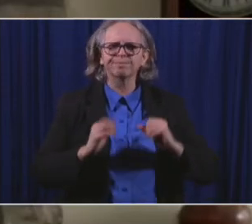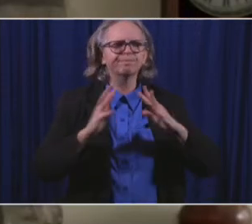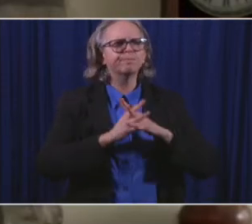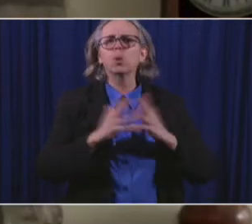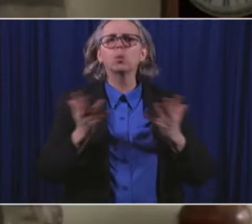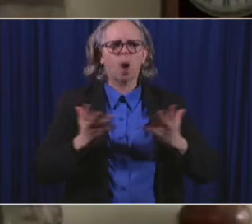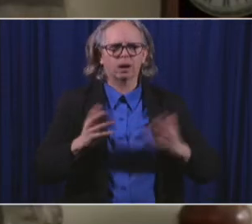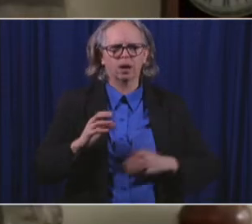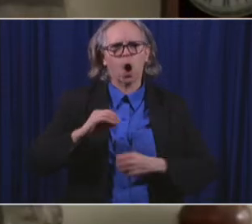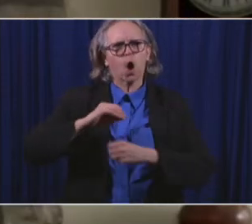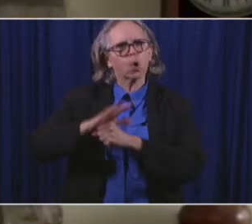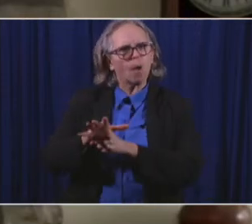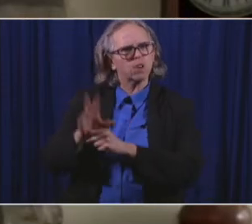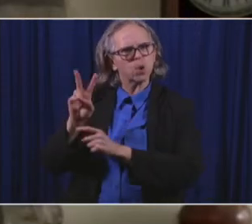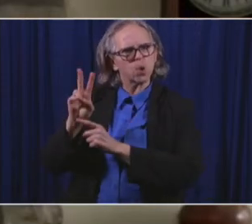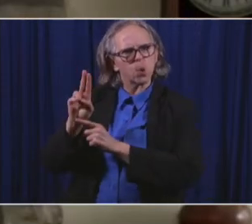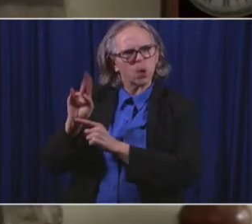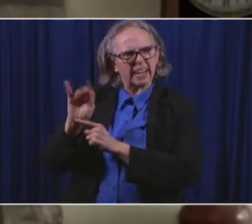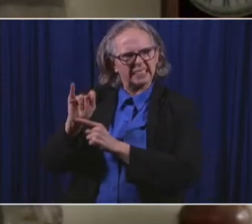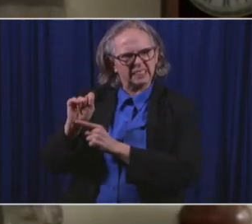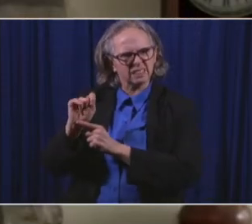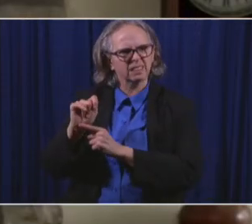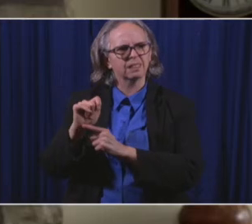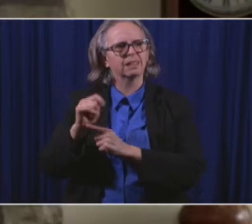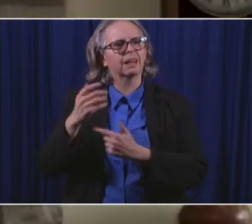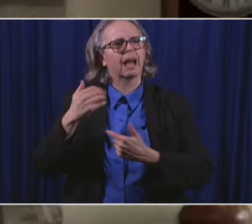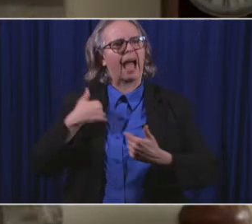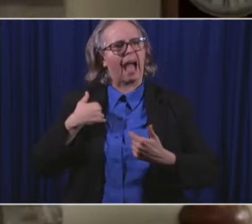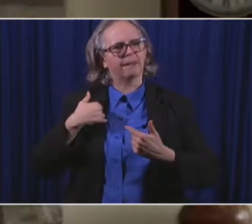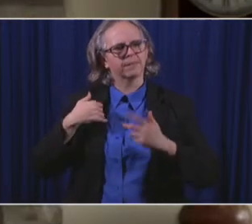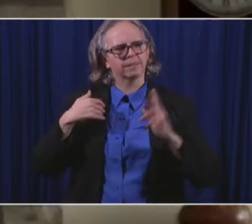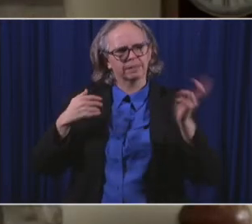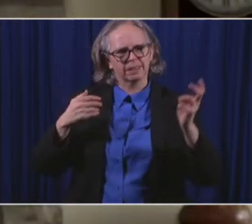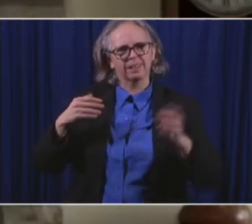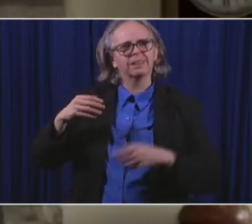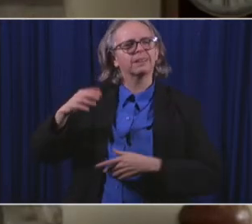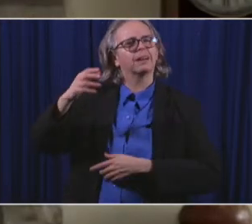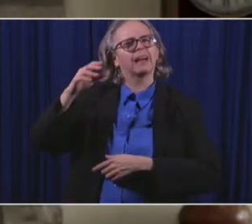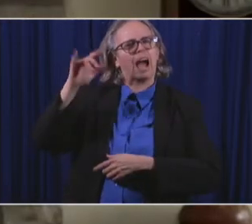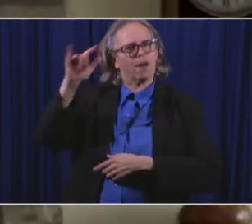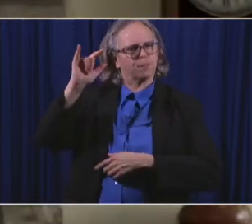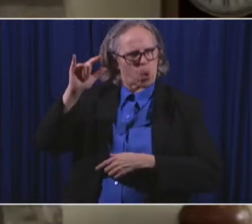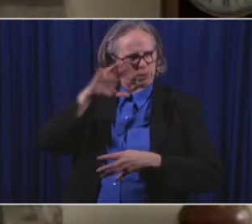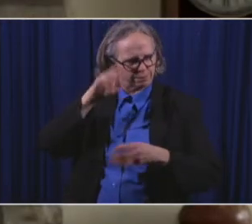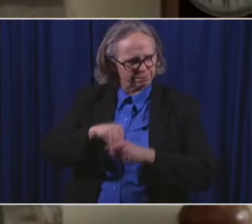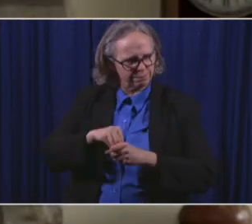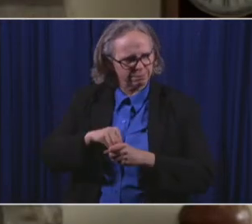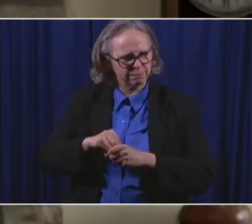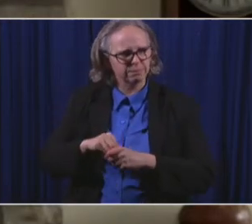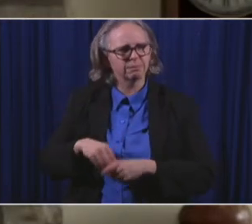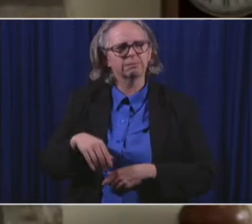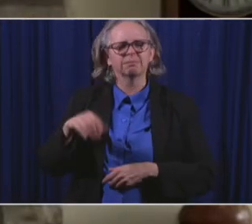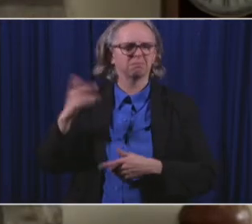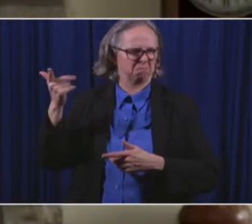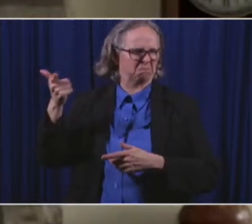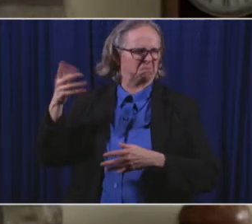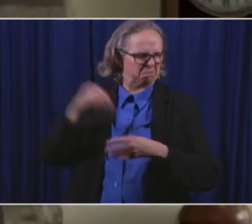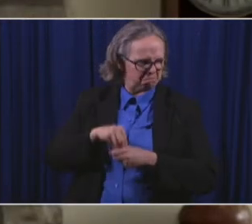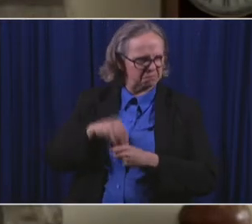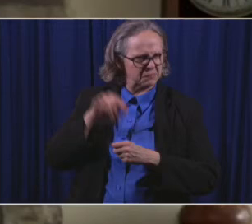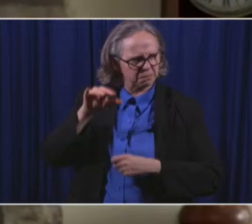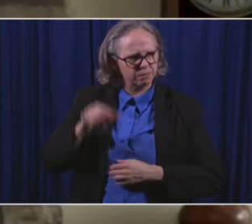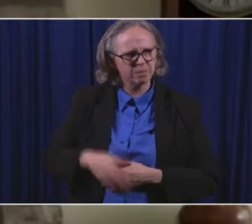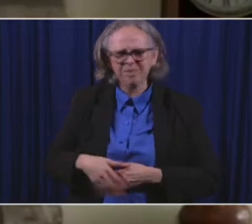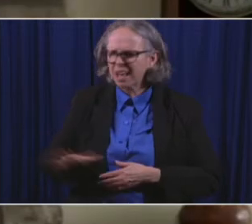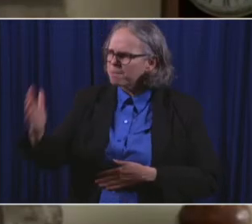in the Air Force Reserves. Thank you for joining us. We appreciate it very, very much. Oh, thank you for having me. Tell